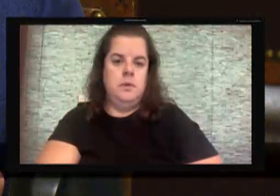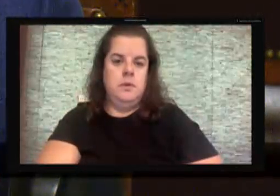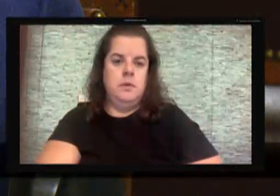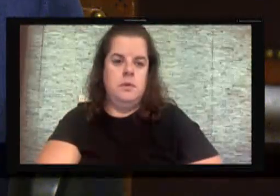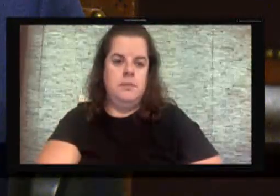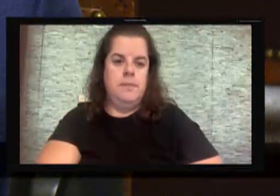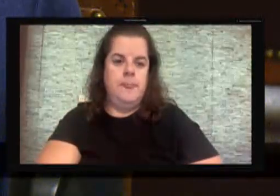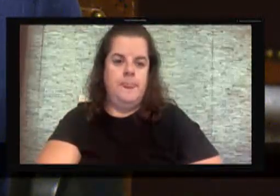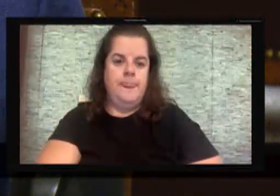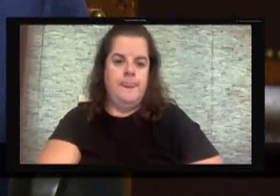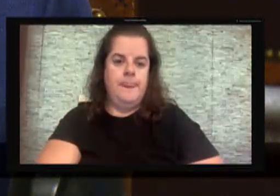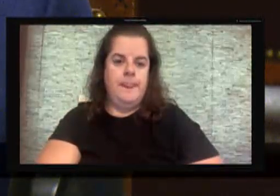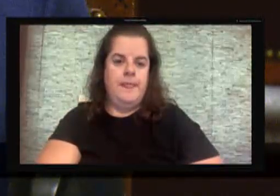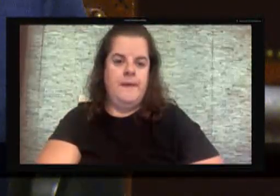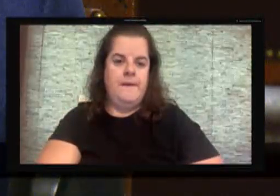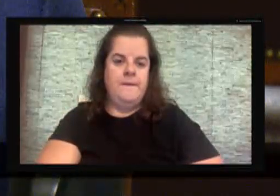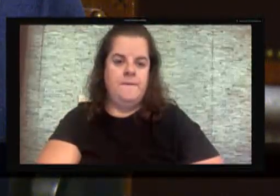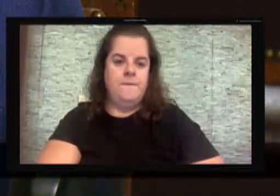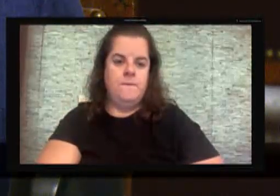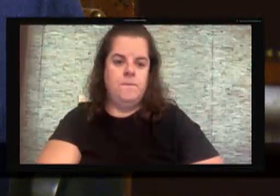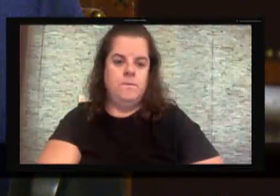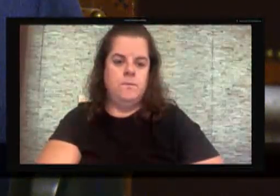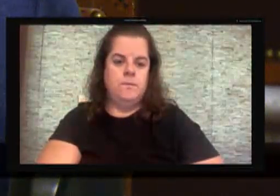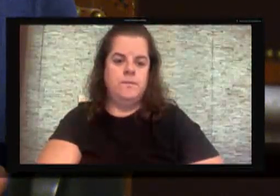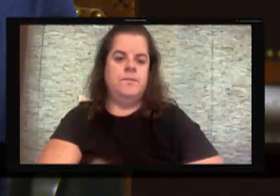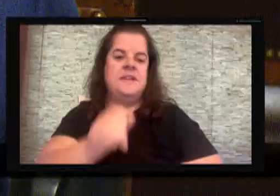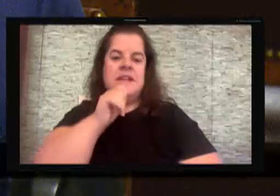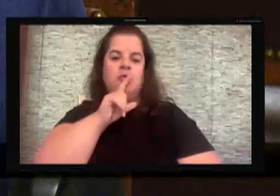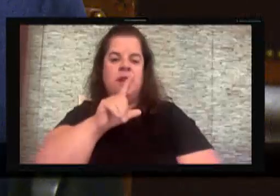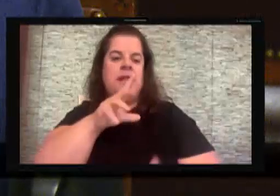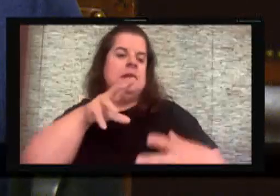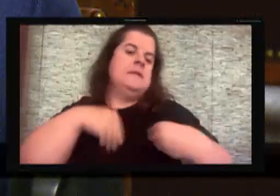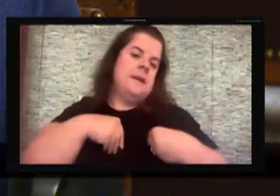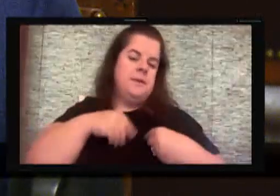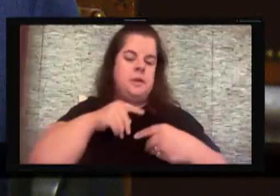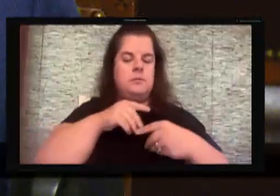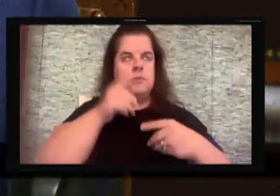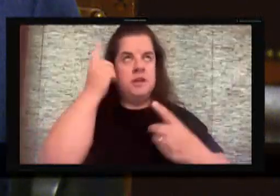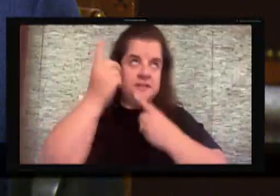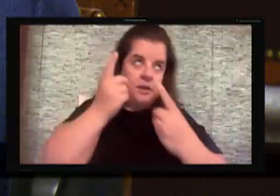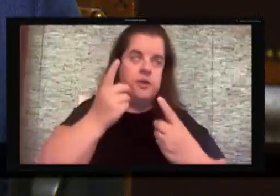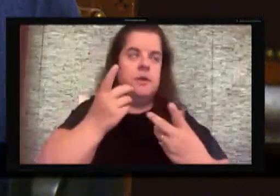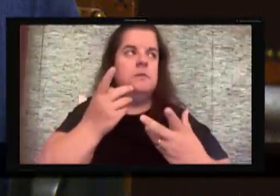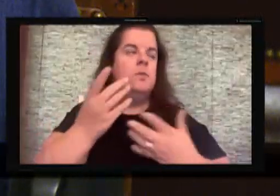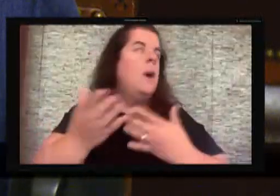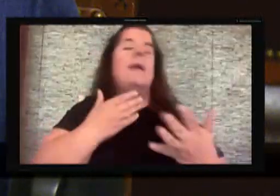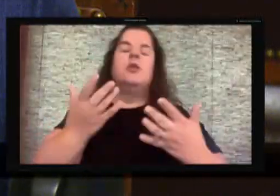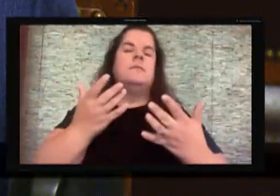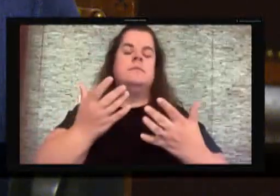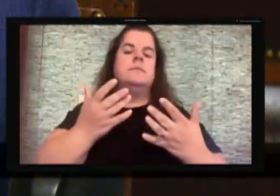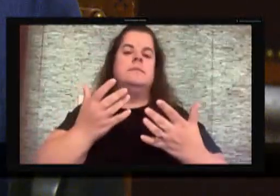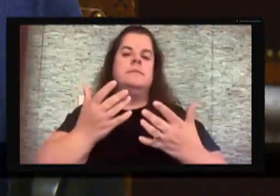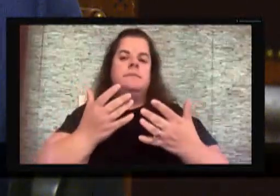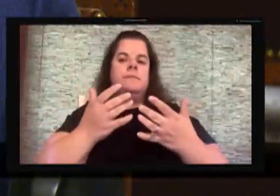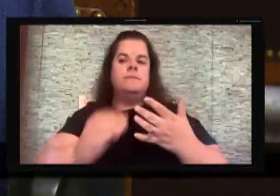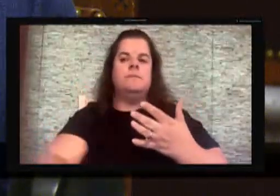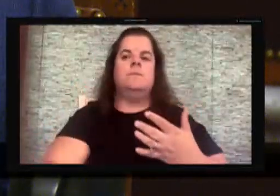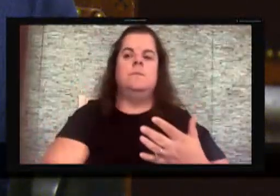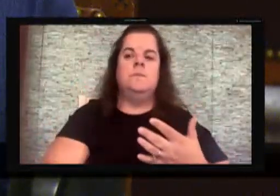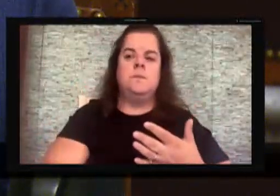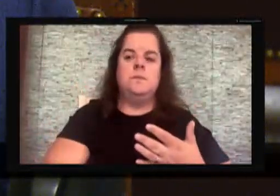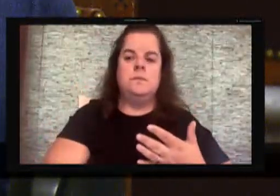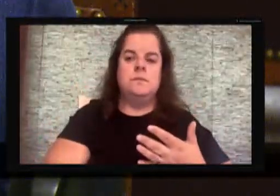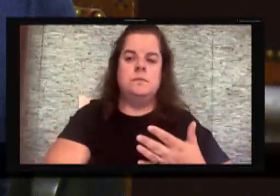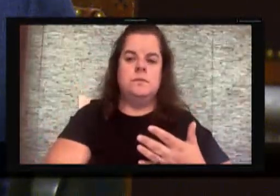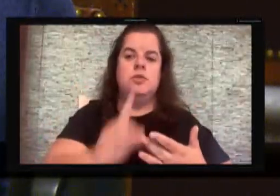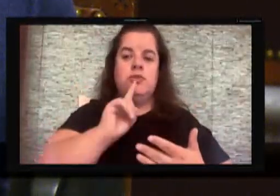had applied, he's been not quite accepted, but they were considering accepting him. And, you know, he was really just